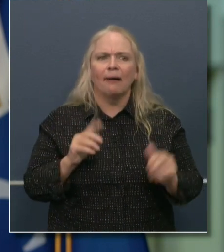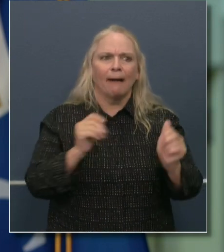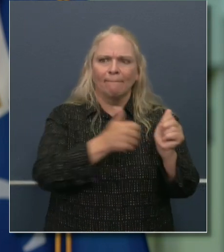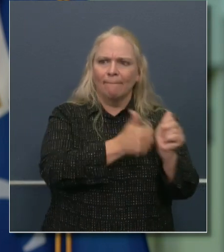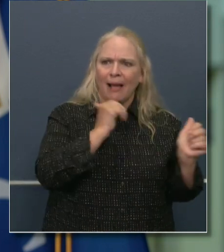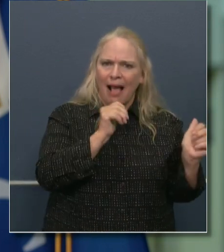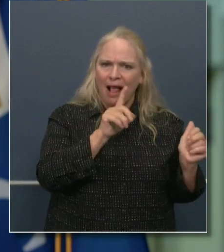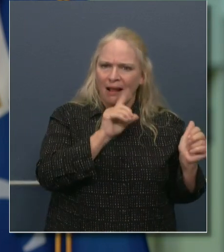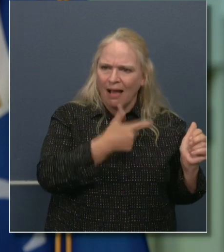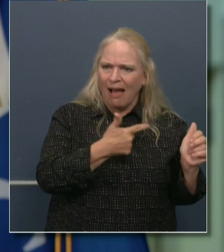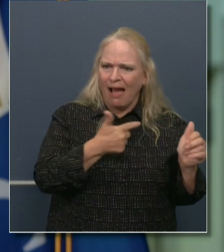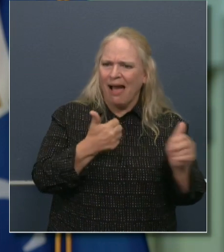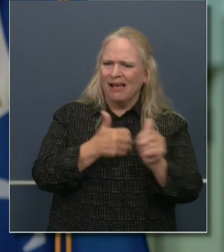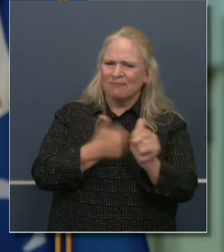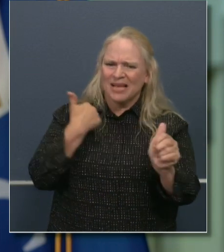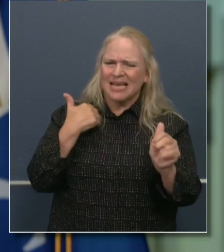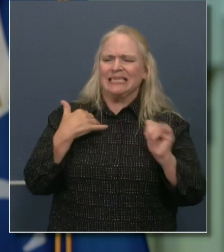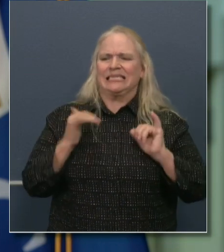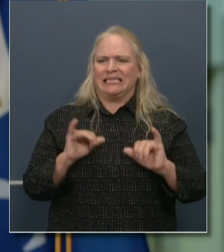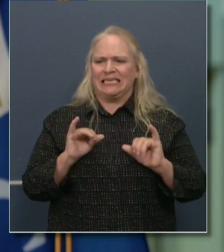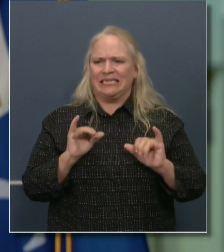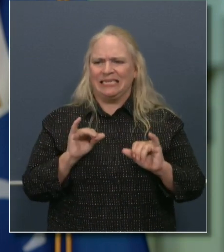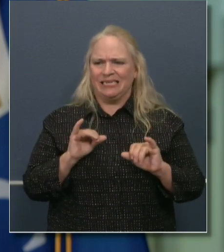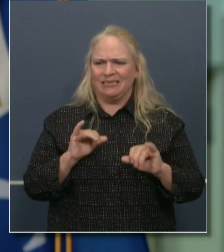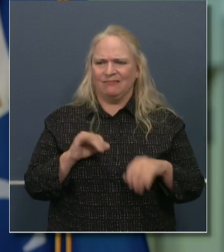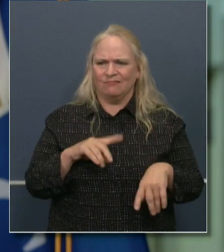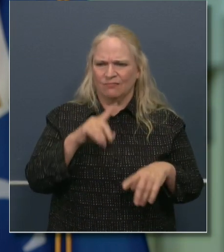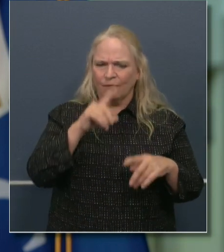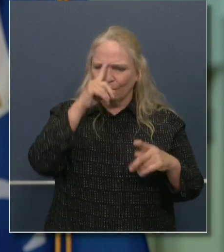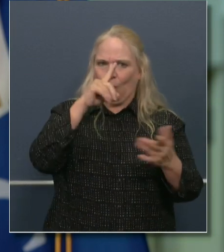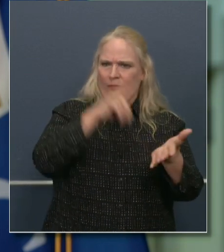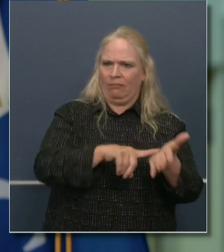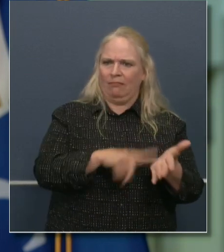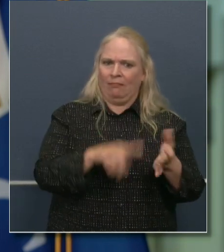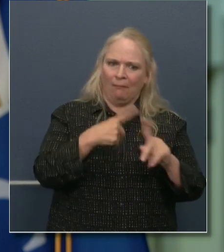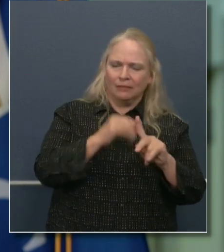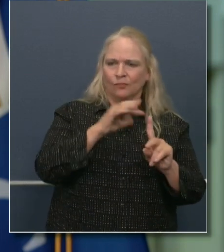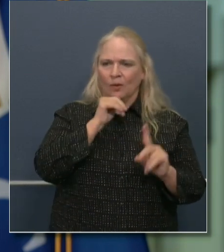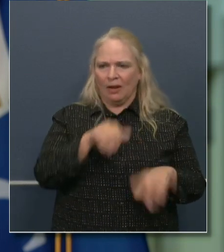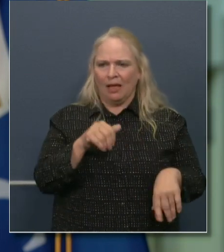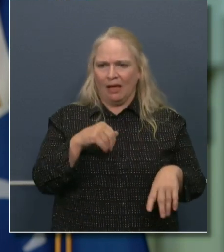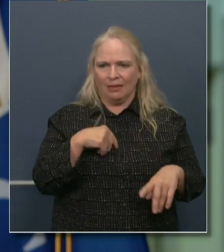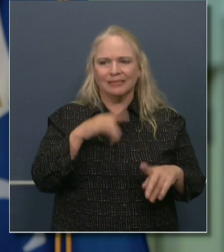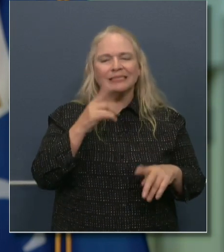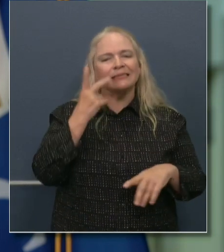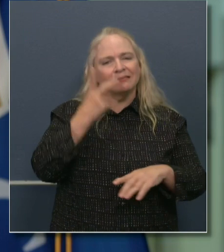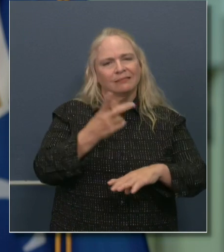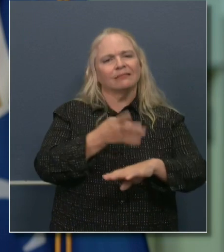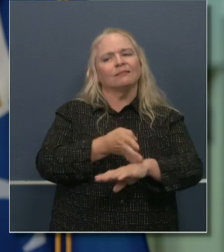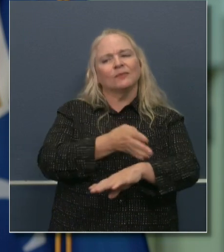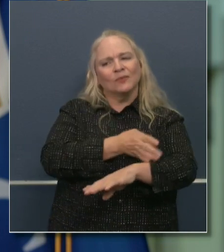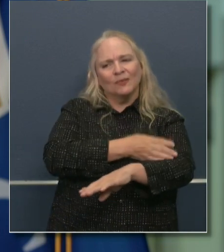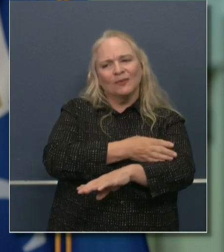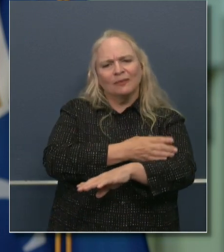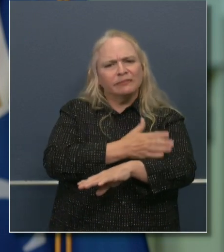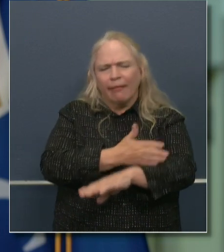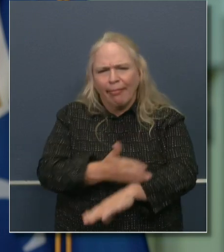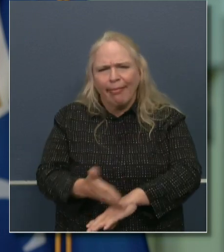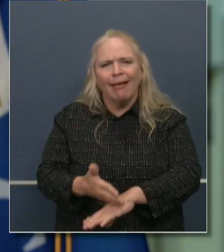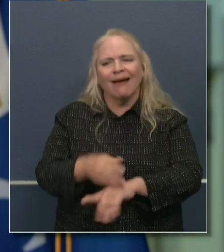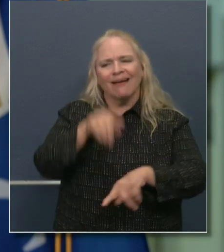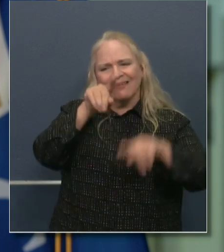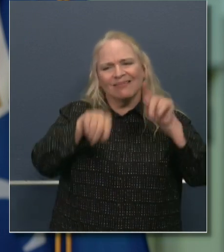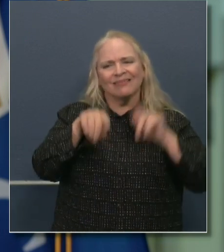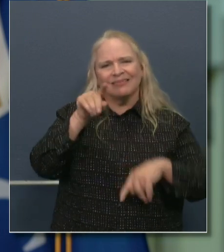a real marked improvement for a number of months, and now we're starting to see delays once again